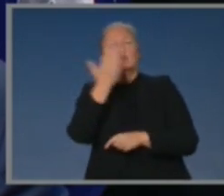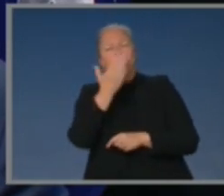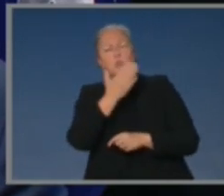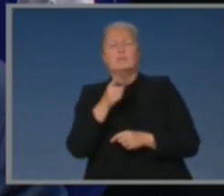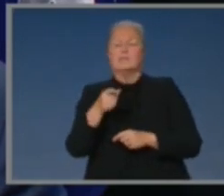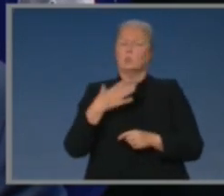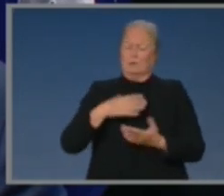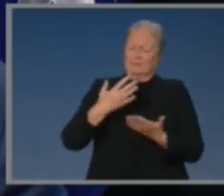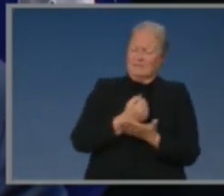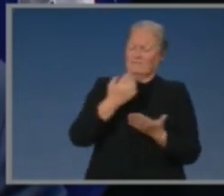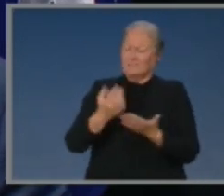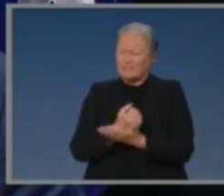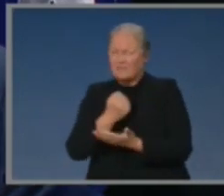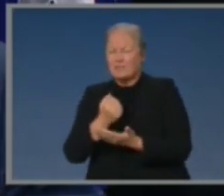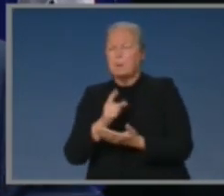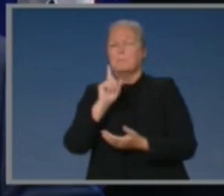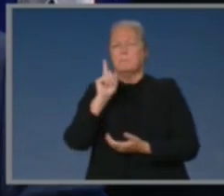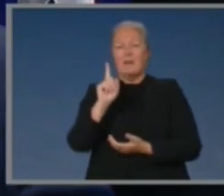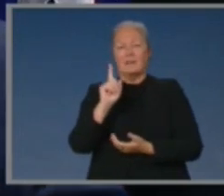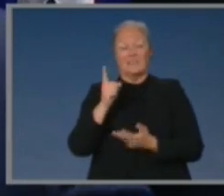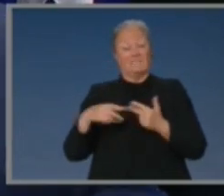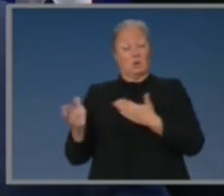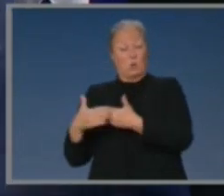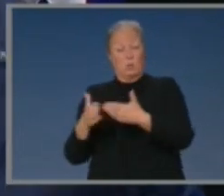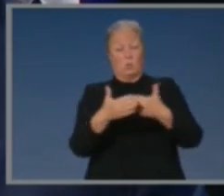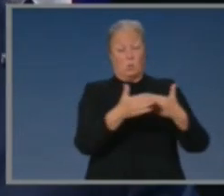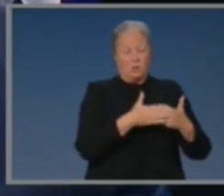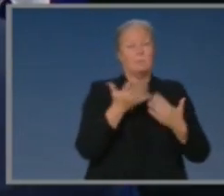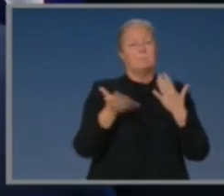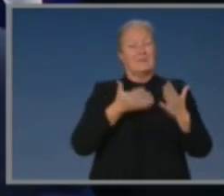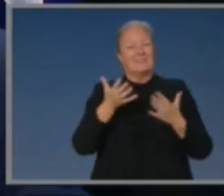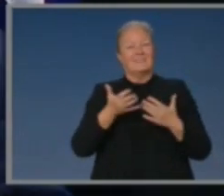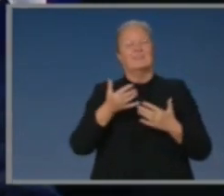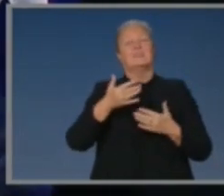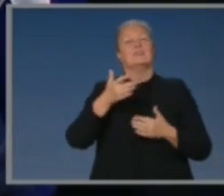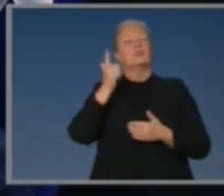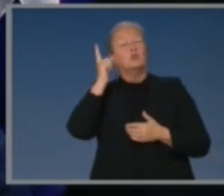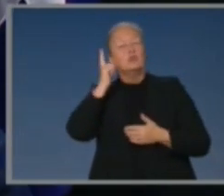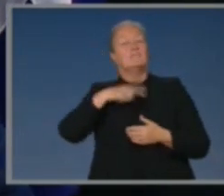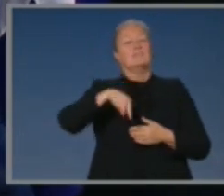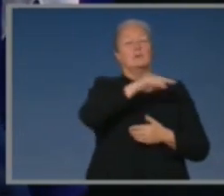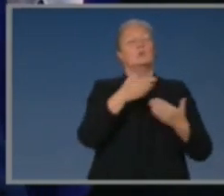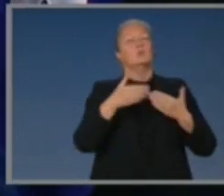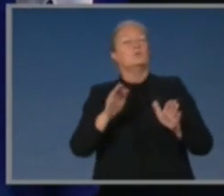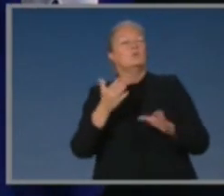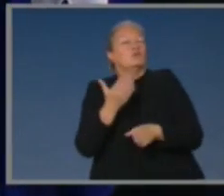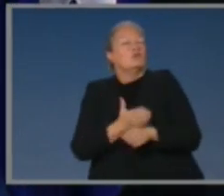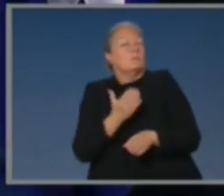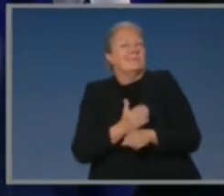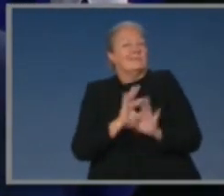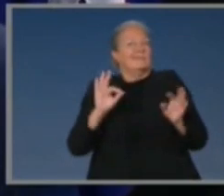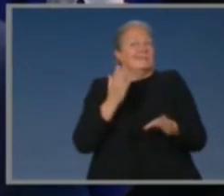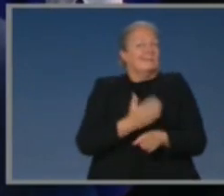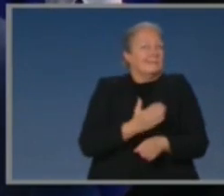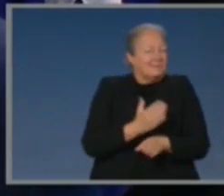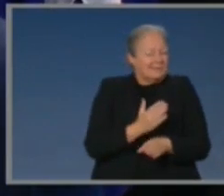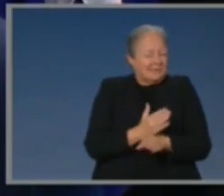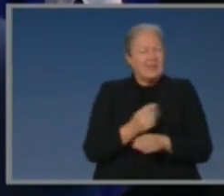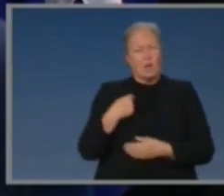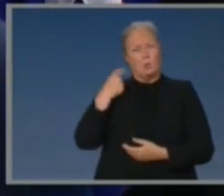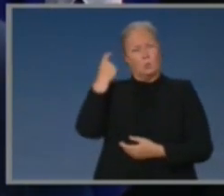jobs. Given that Victoria still doesn't have a return to class plan, at least made public, is that something that you